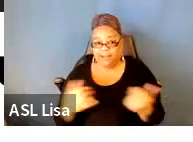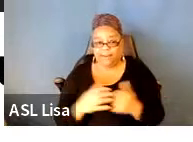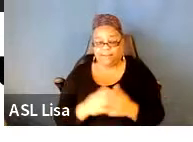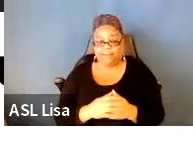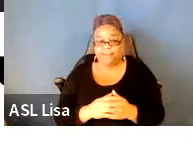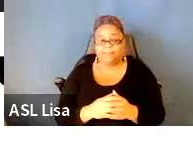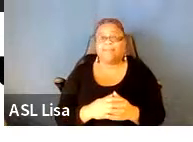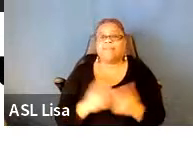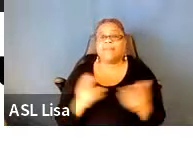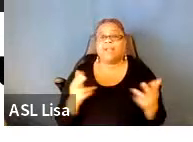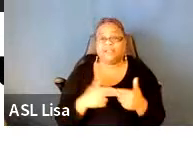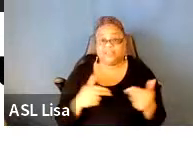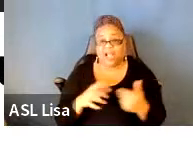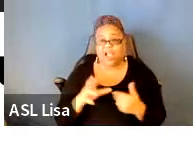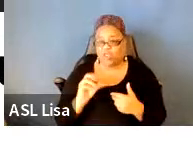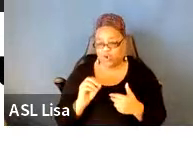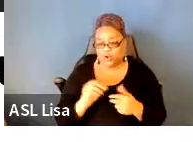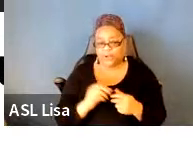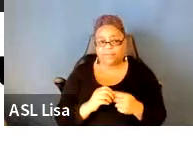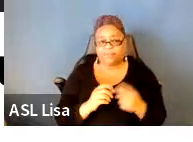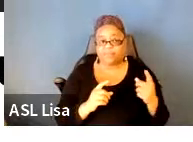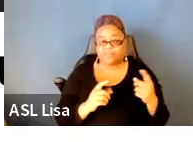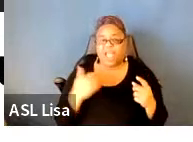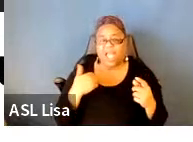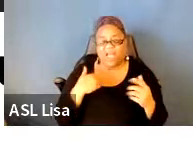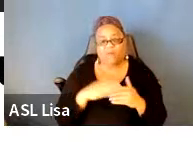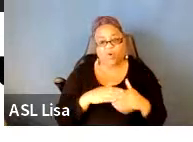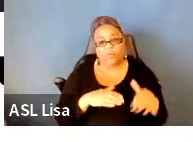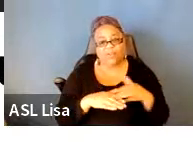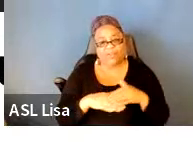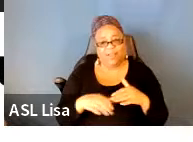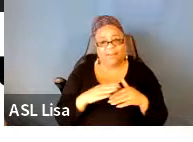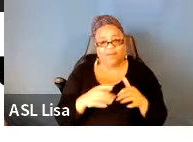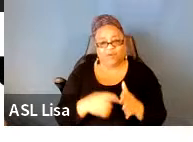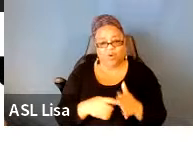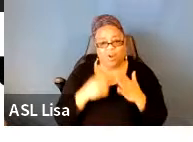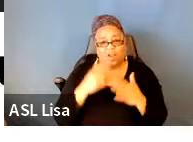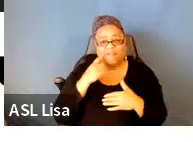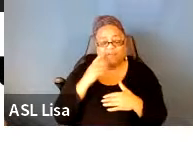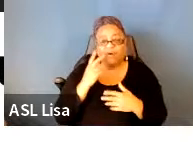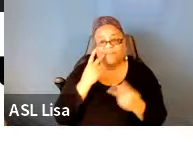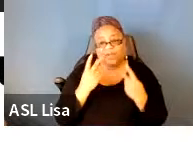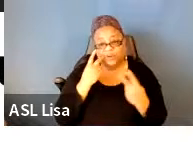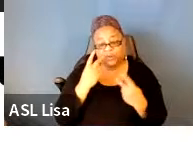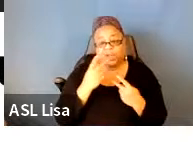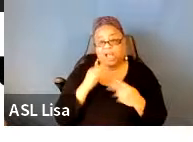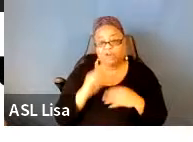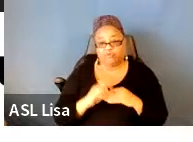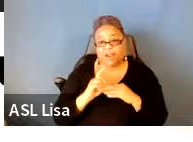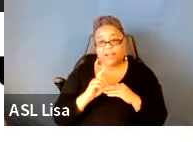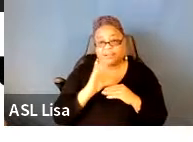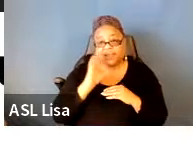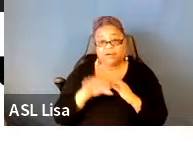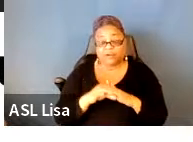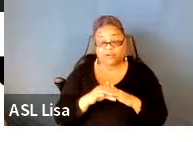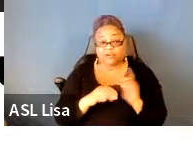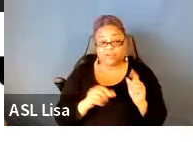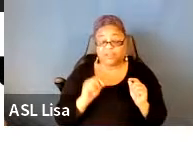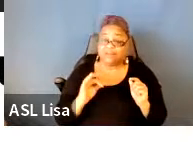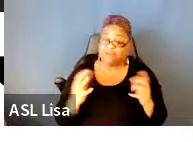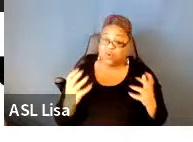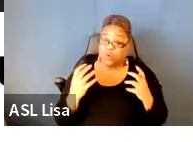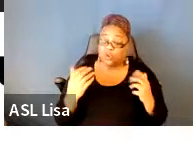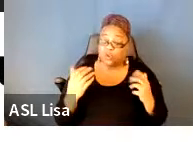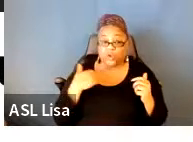Slide 30. So there are also overlapping requirements for visual and raised characters. These are ones that if you want to have